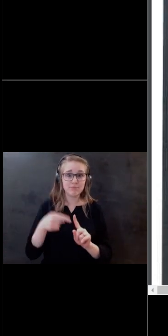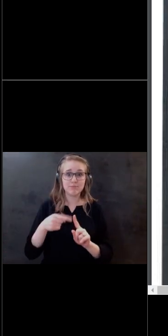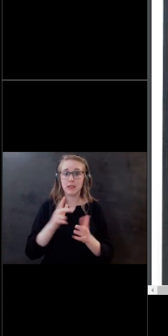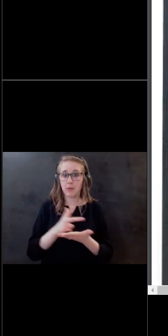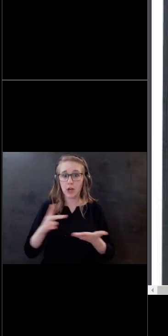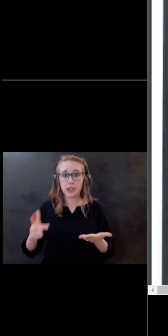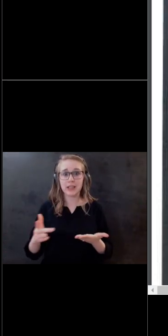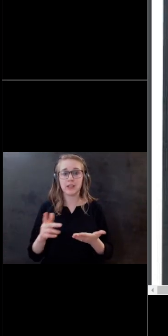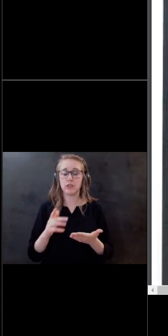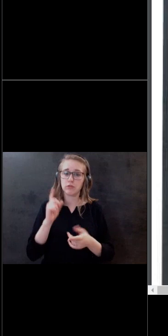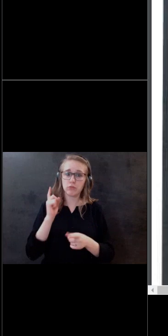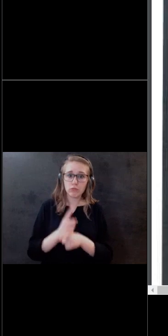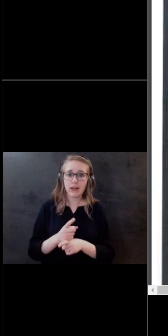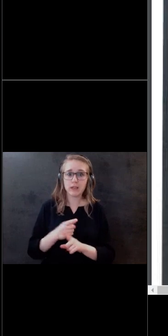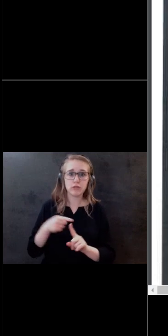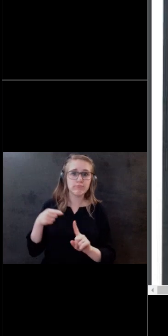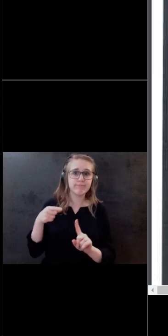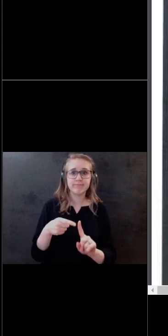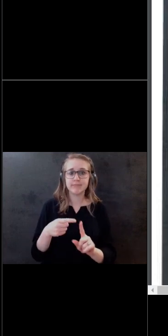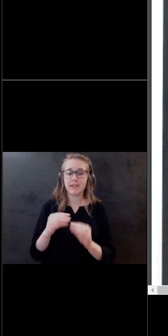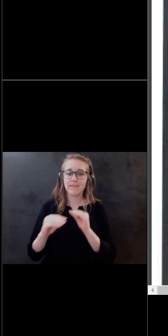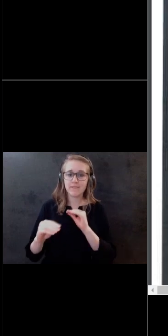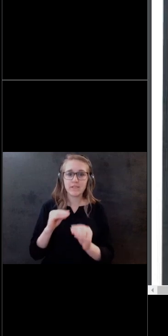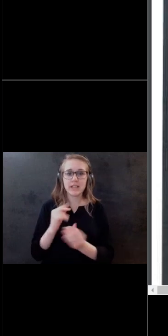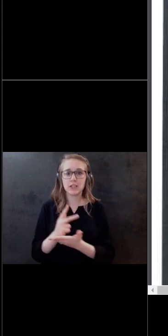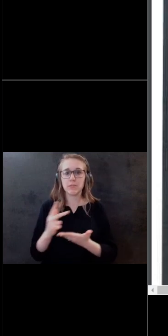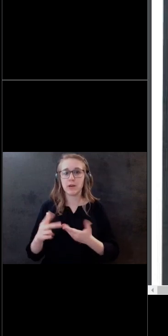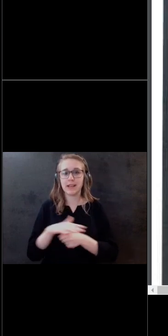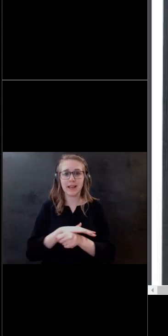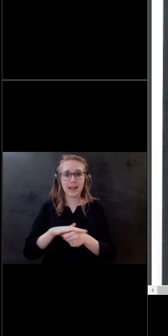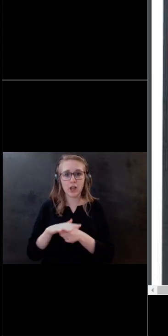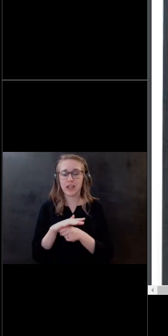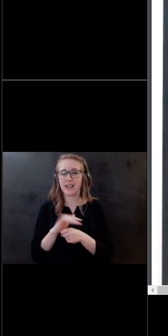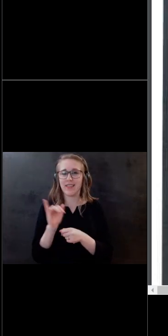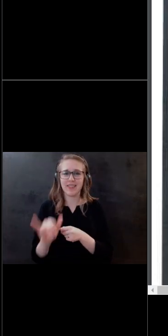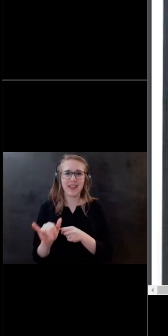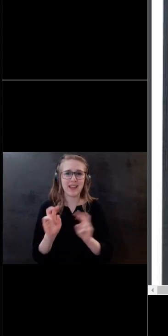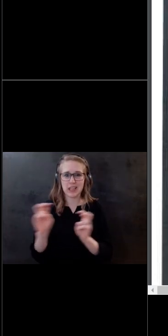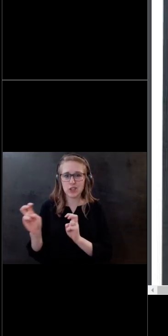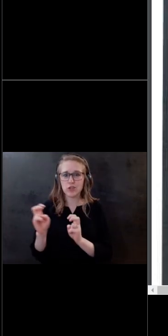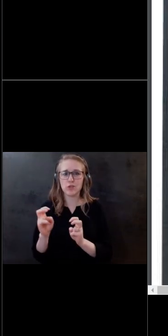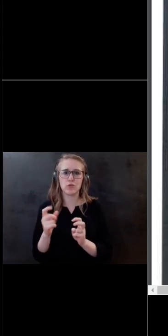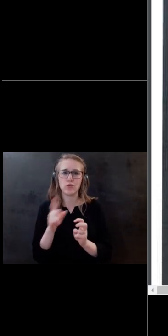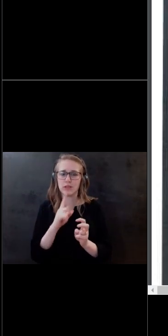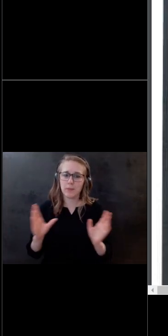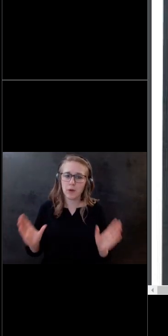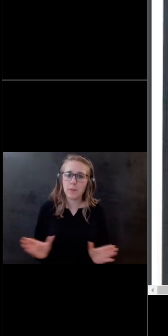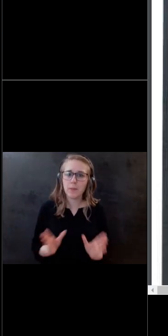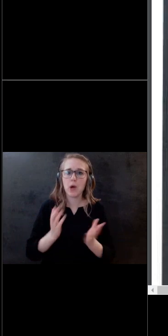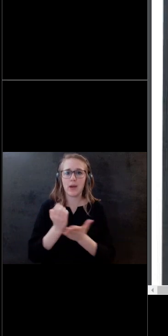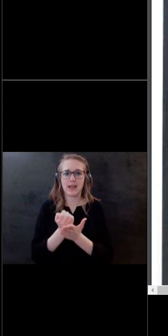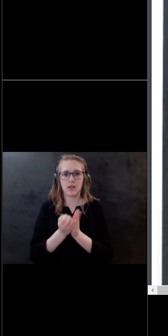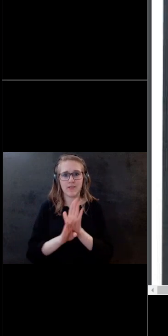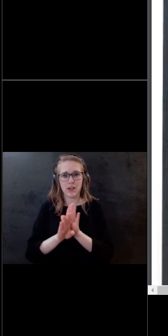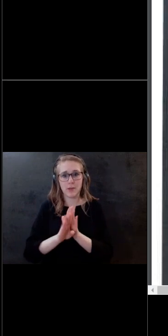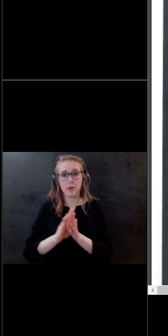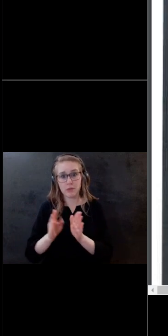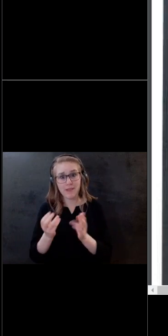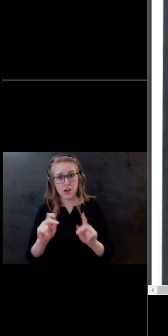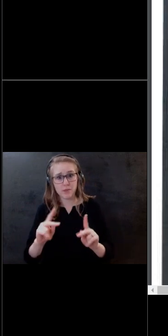in the right direction to fix this parking issue in our downtown to promote economic development. And we have the opportunity to do that